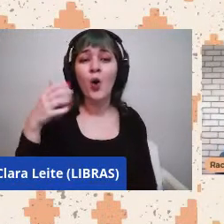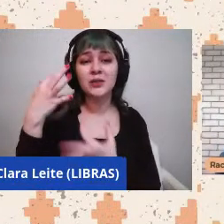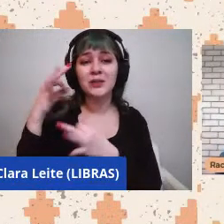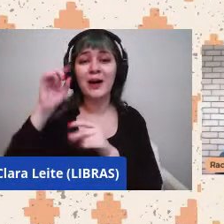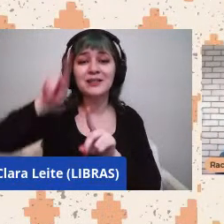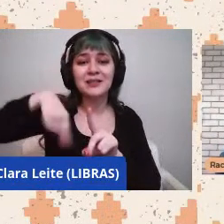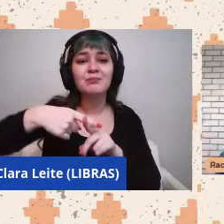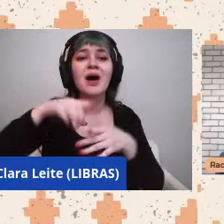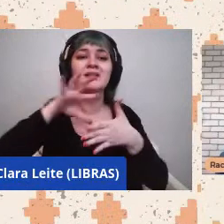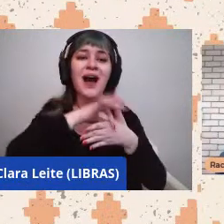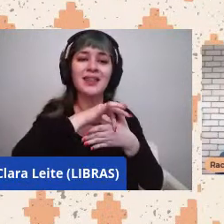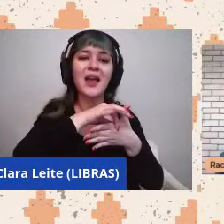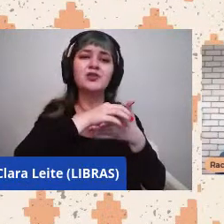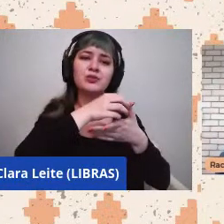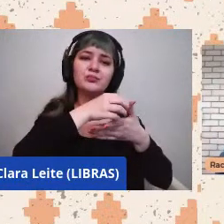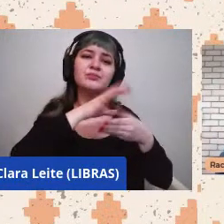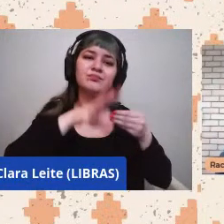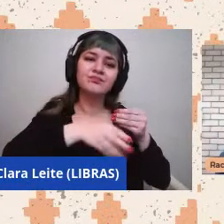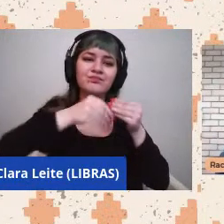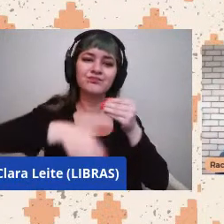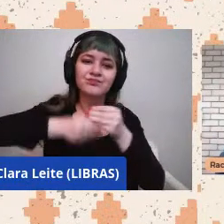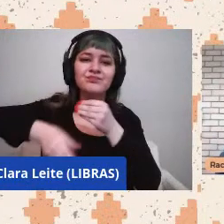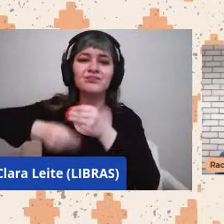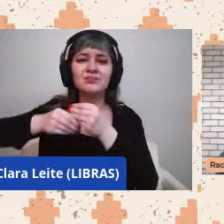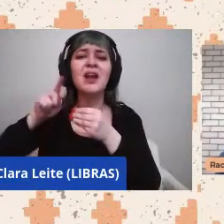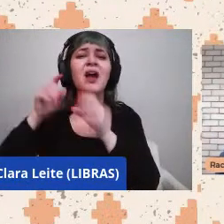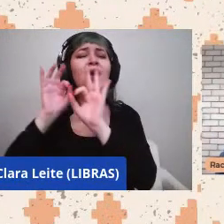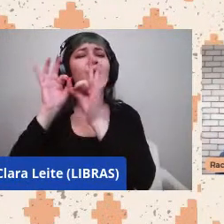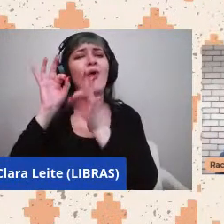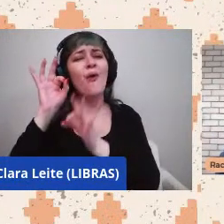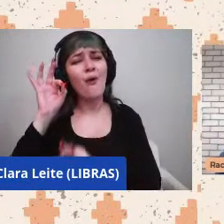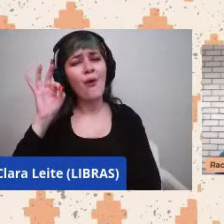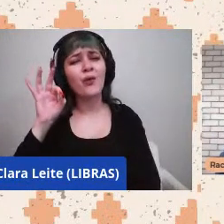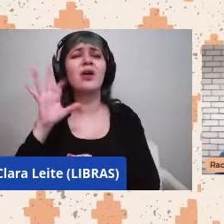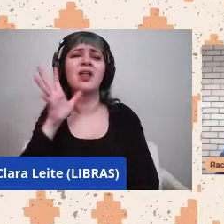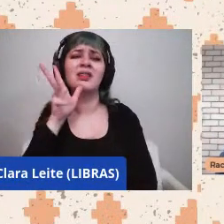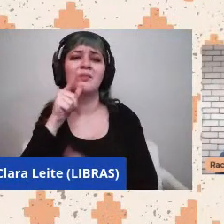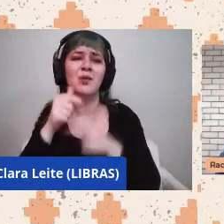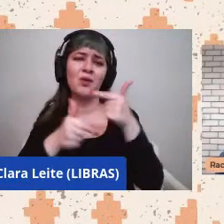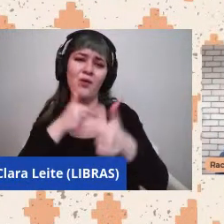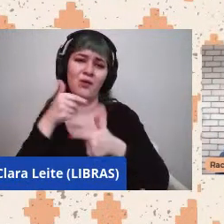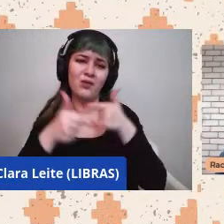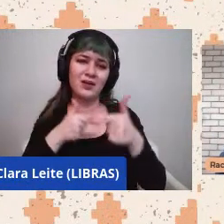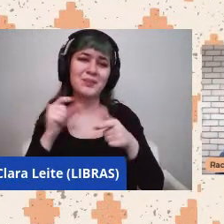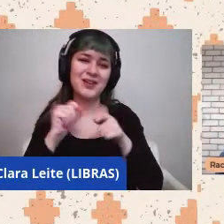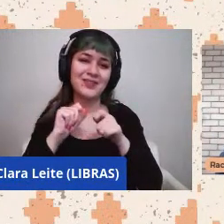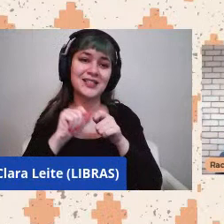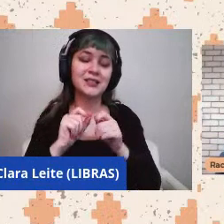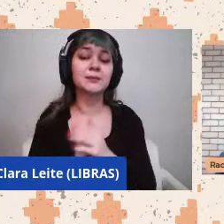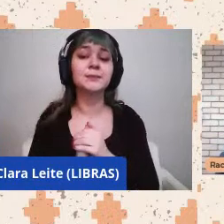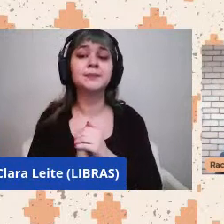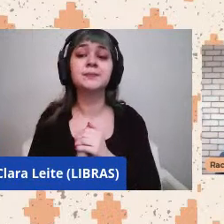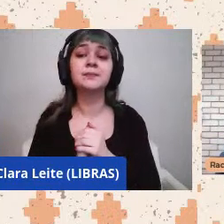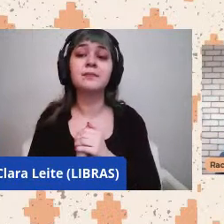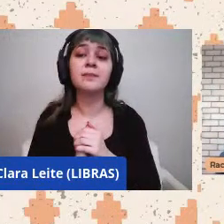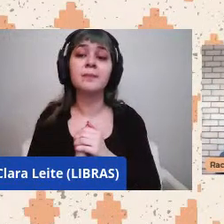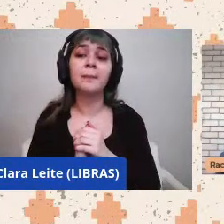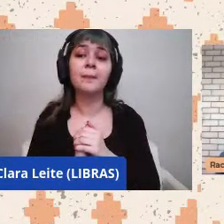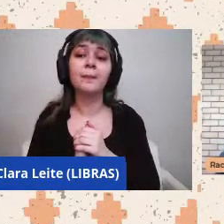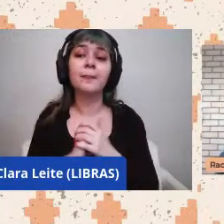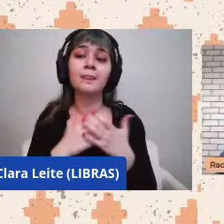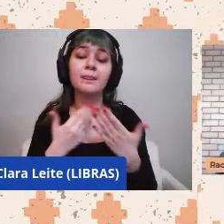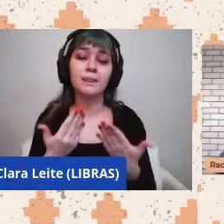lot of attachments. So it is quite a long piece of work and quite time consuming. And